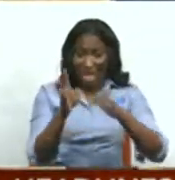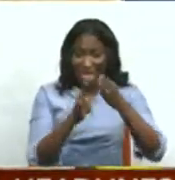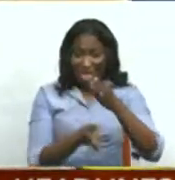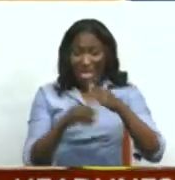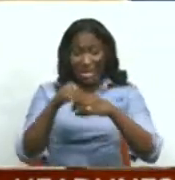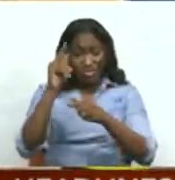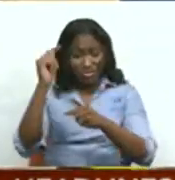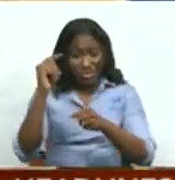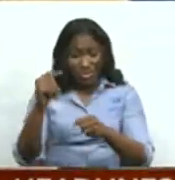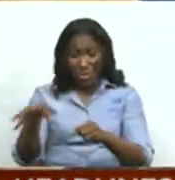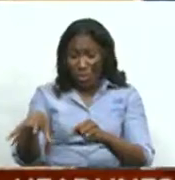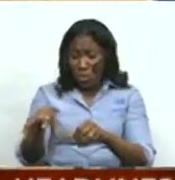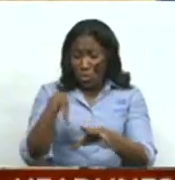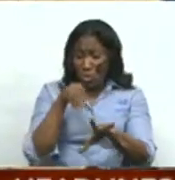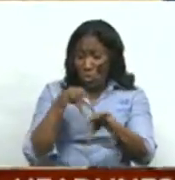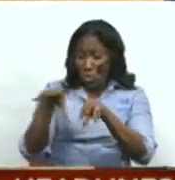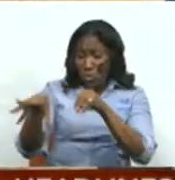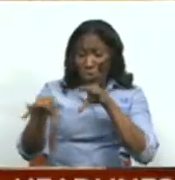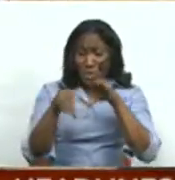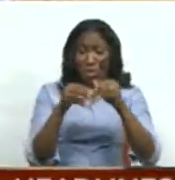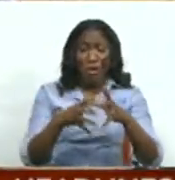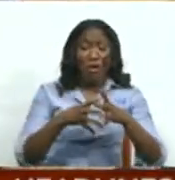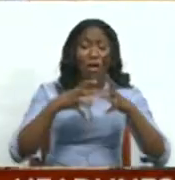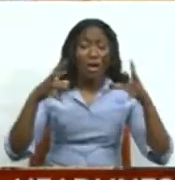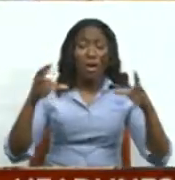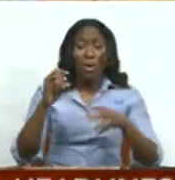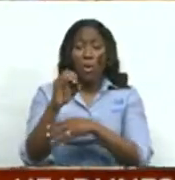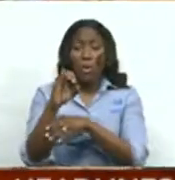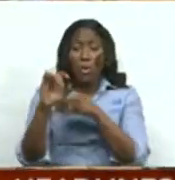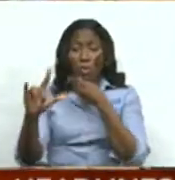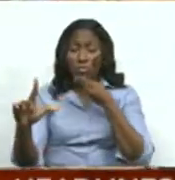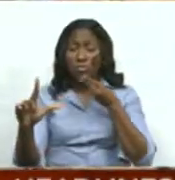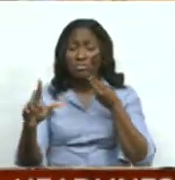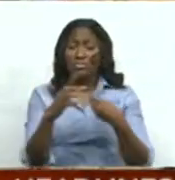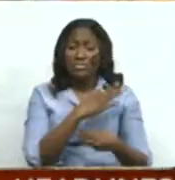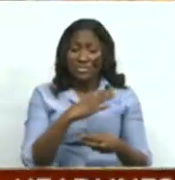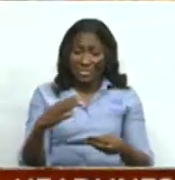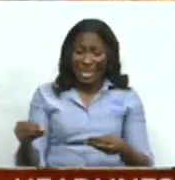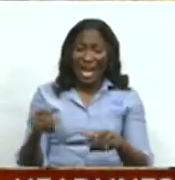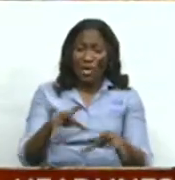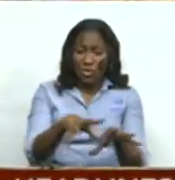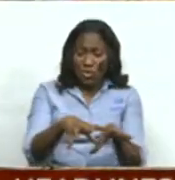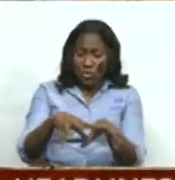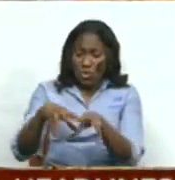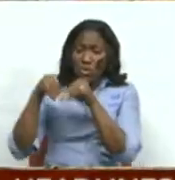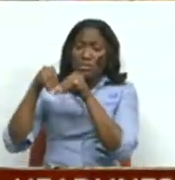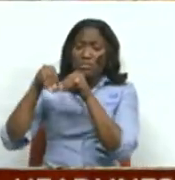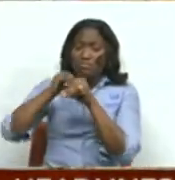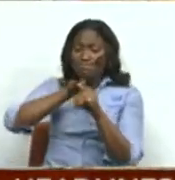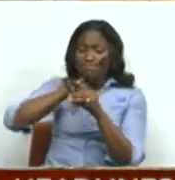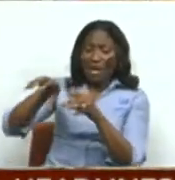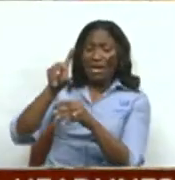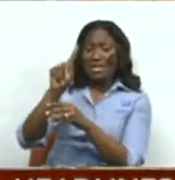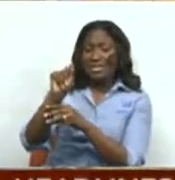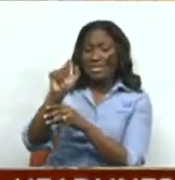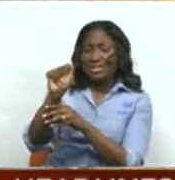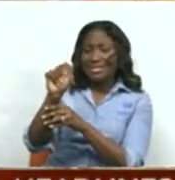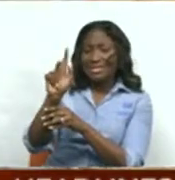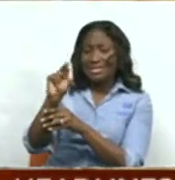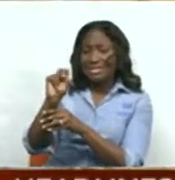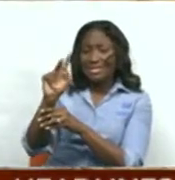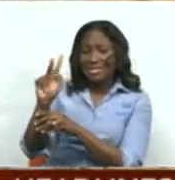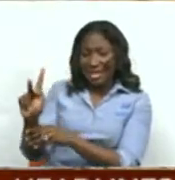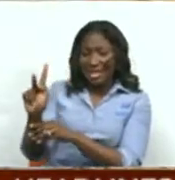an overturned barge is being extracted from the ocean and shorelines and put into frac tanks, which are used to store